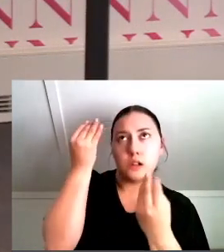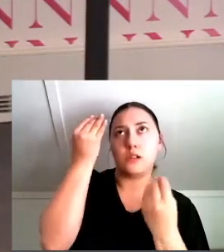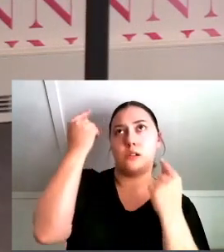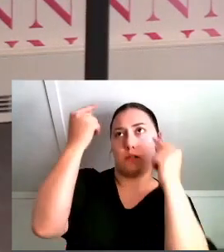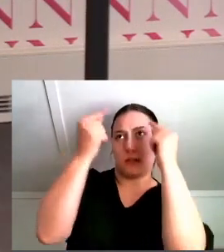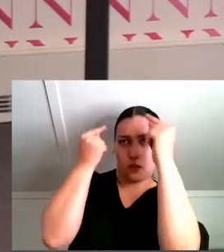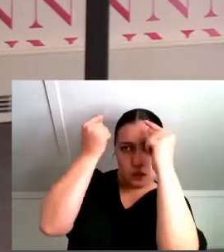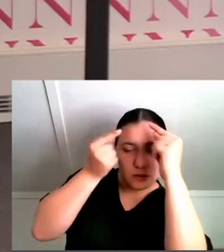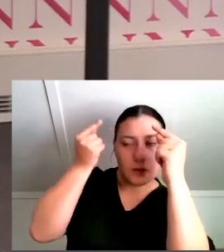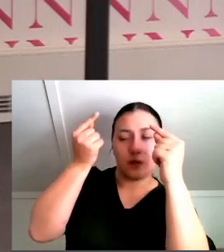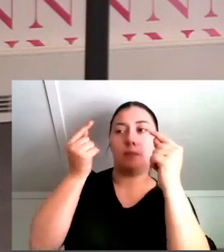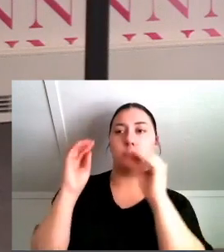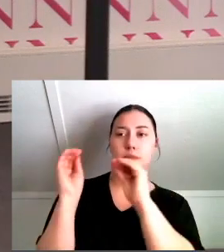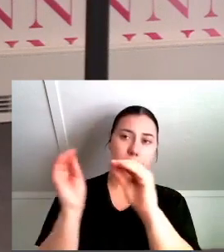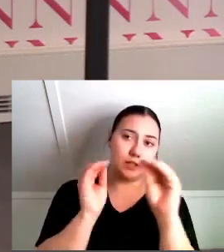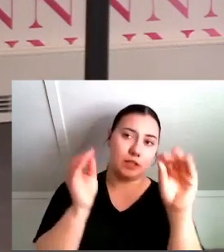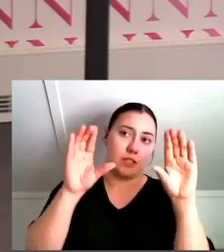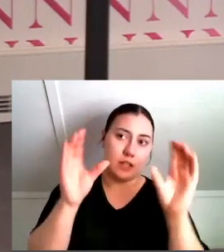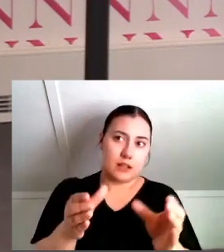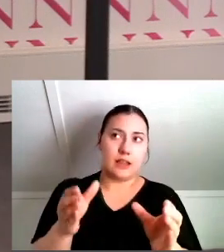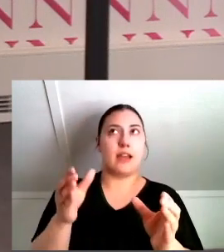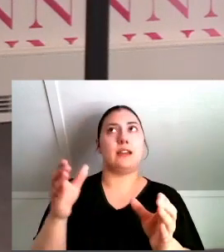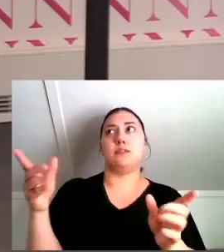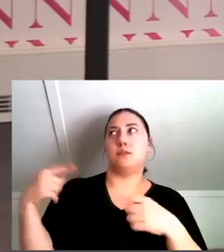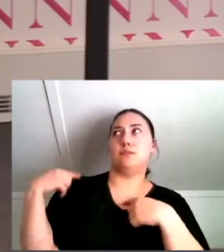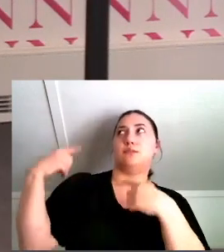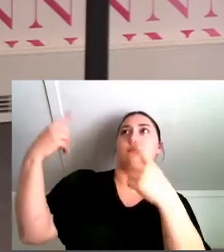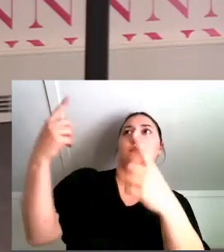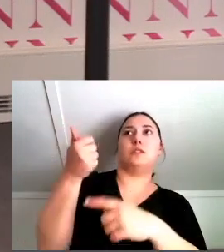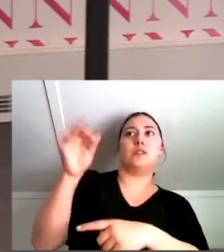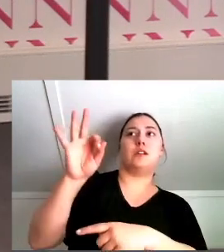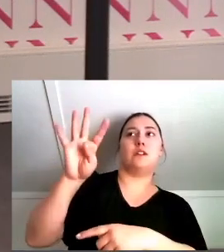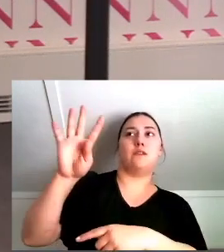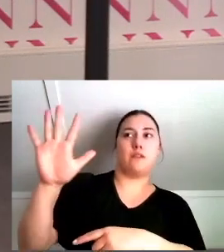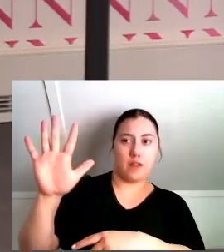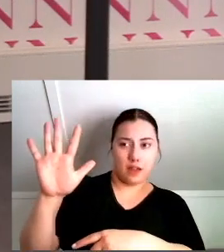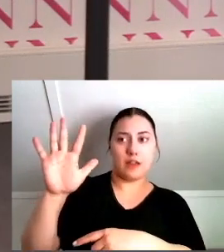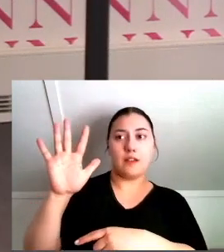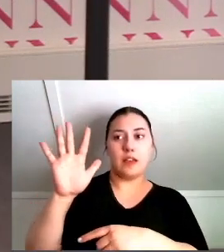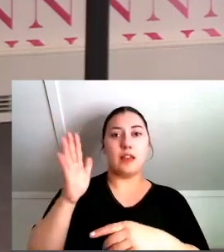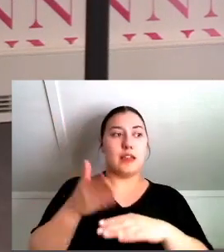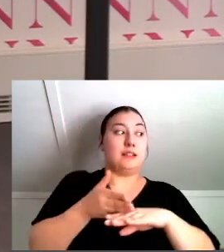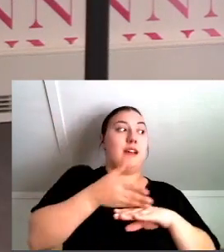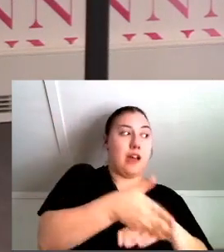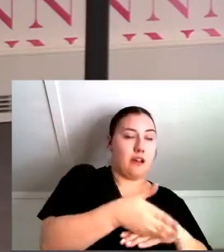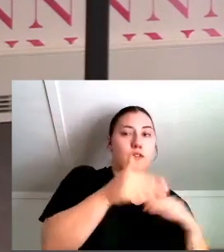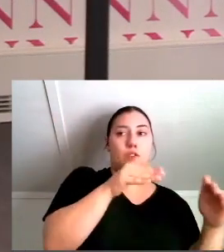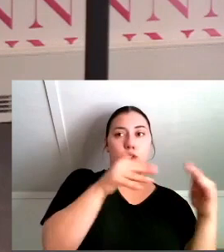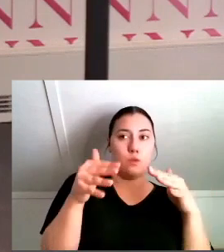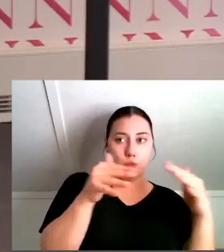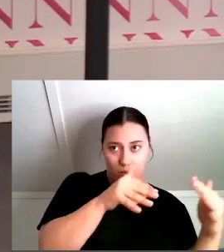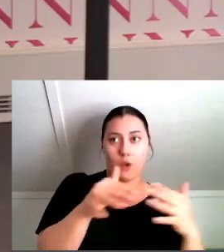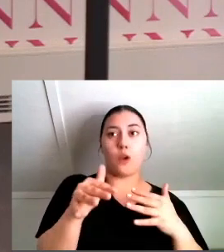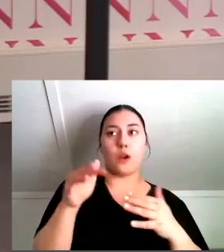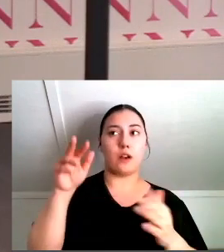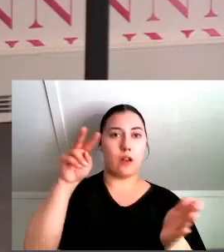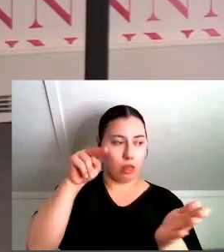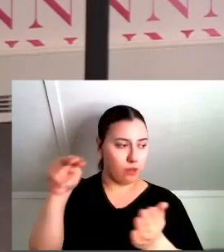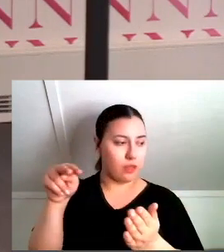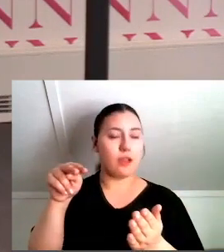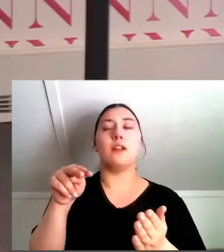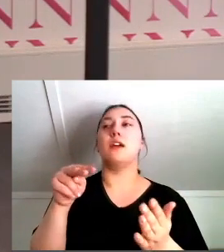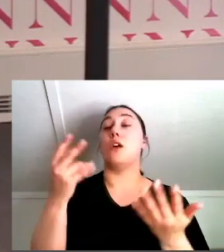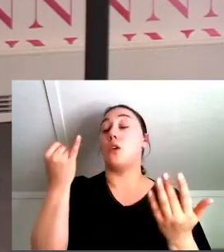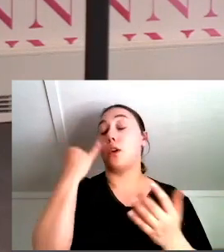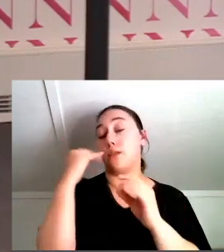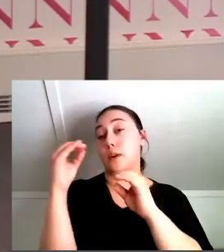if I was teaching a class, America since 1945, then it would be a post-war engagement and I would look at blah. If I was teaching African-American